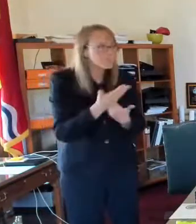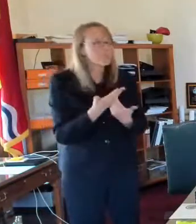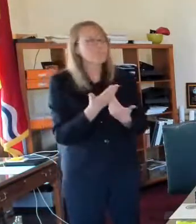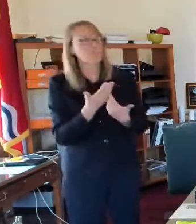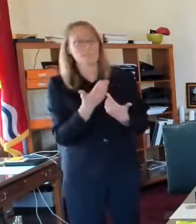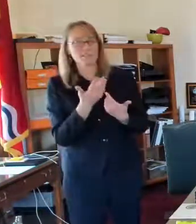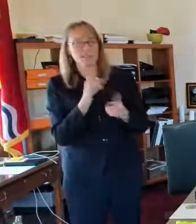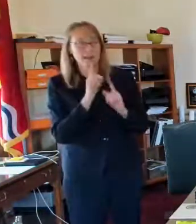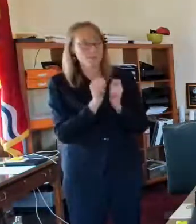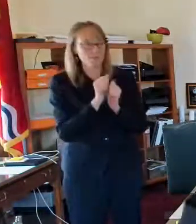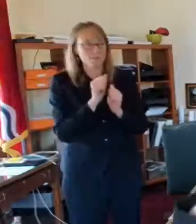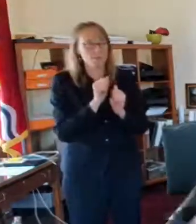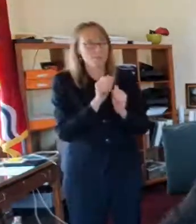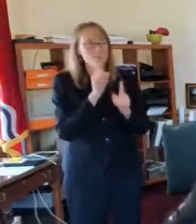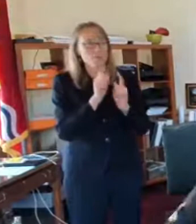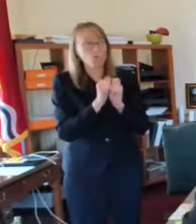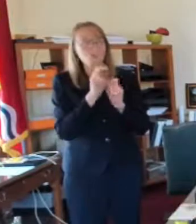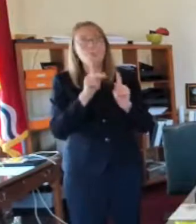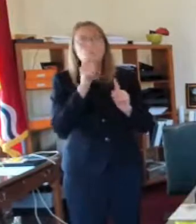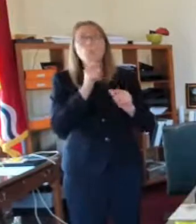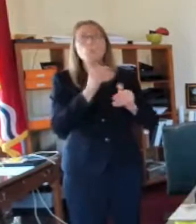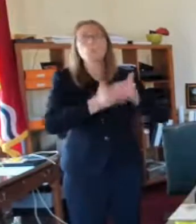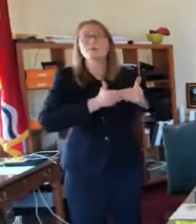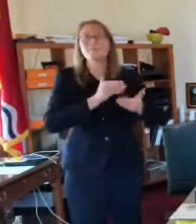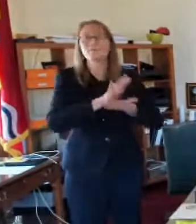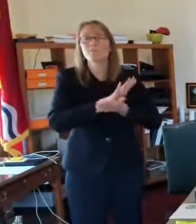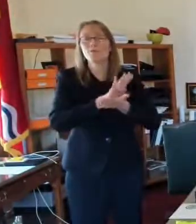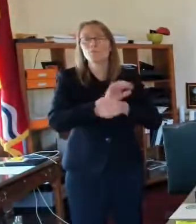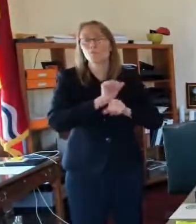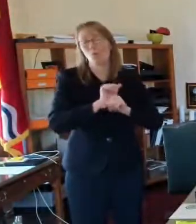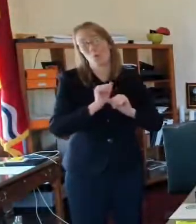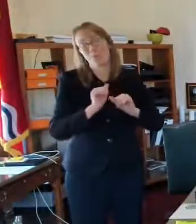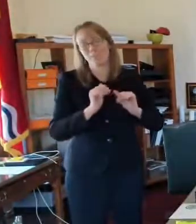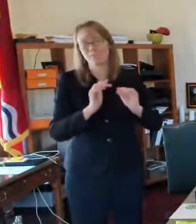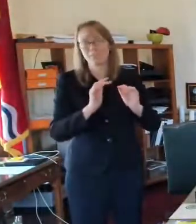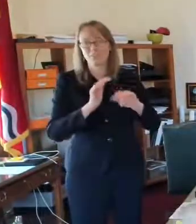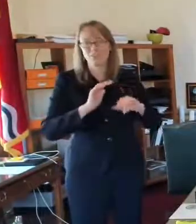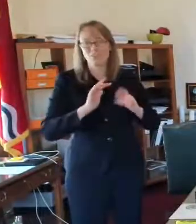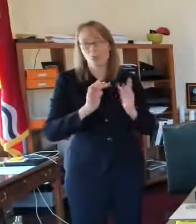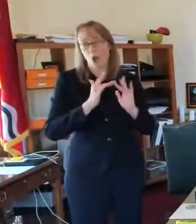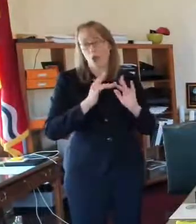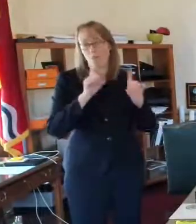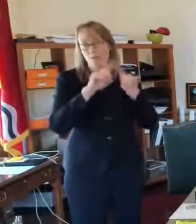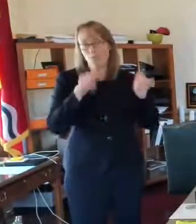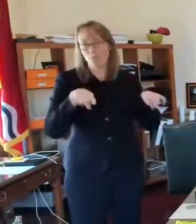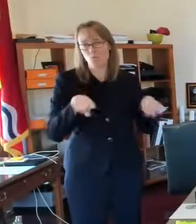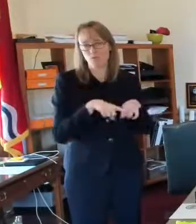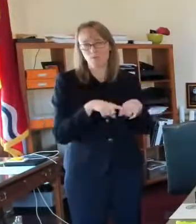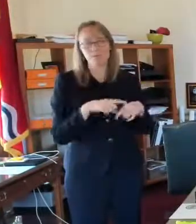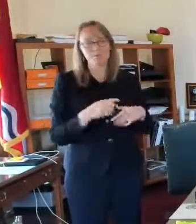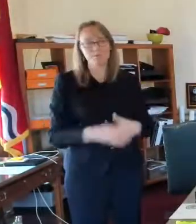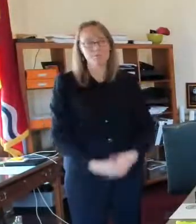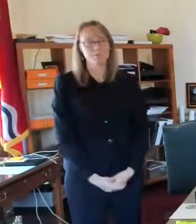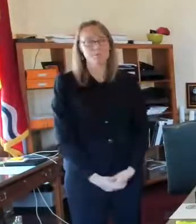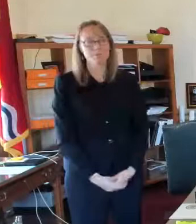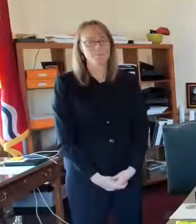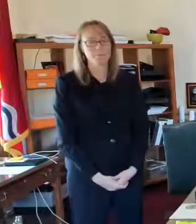paperwork, excuse me, because we've got to have that back before we can process your claim.